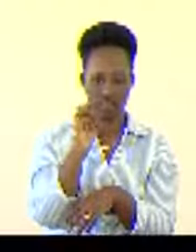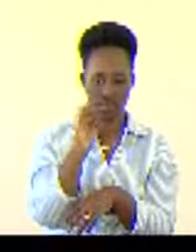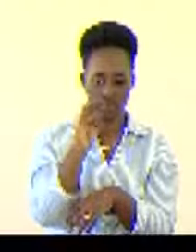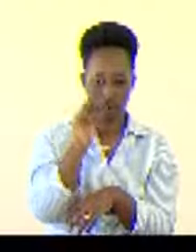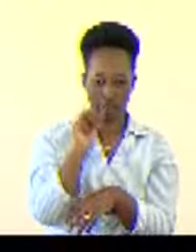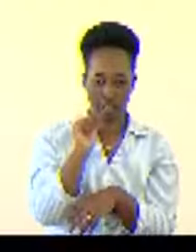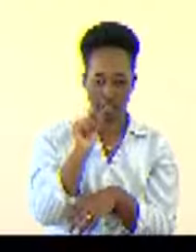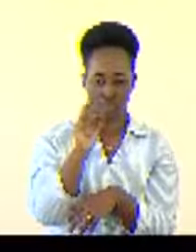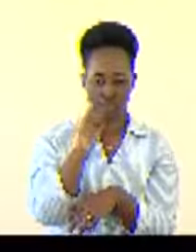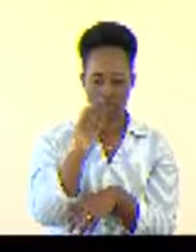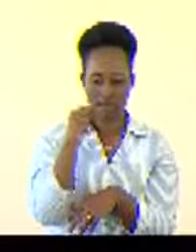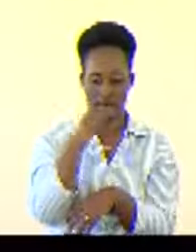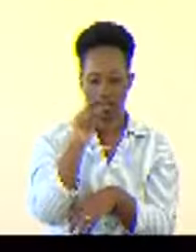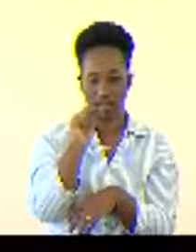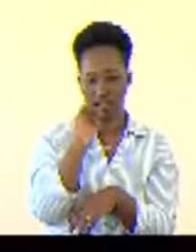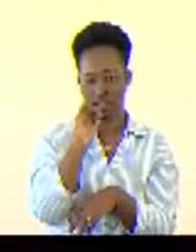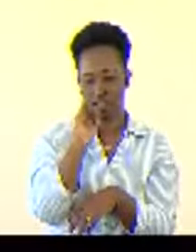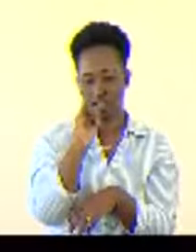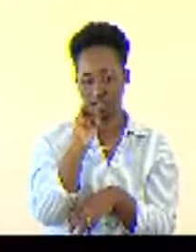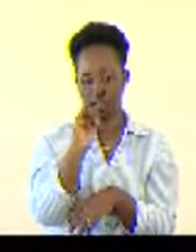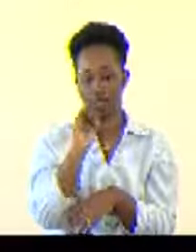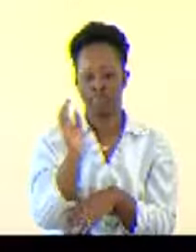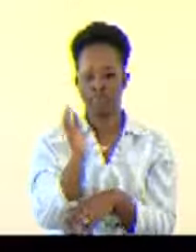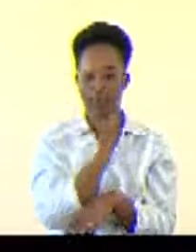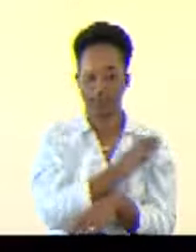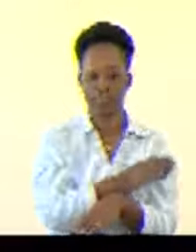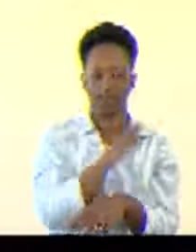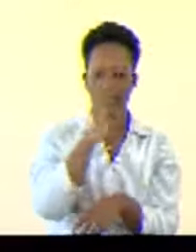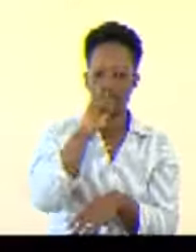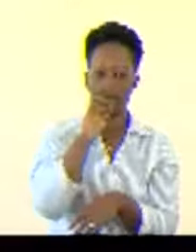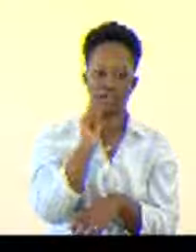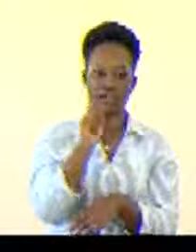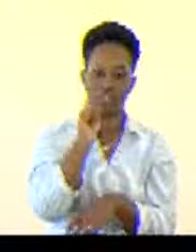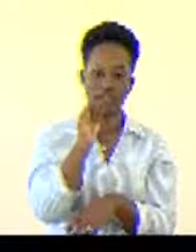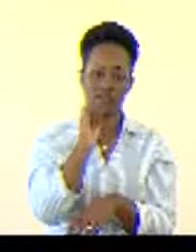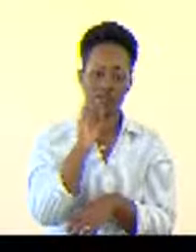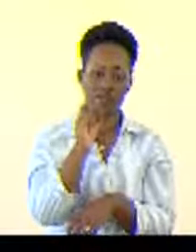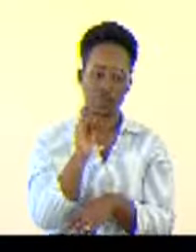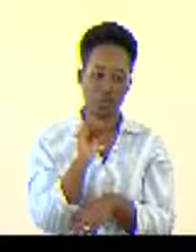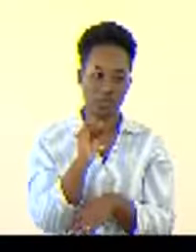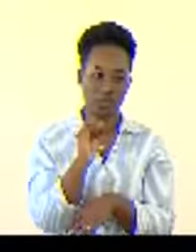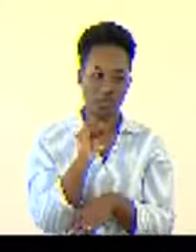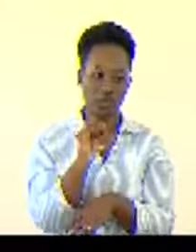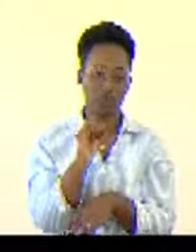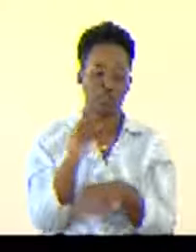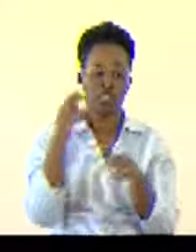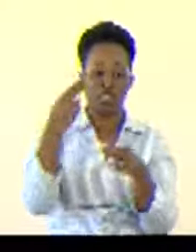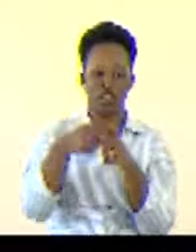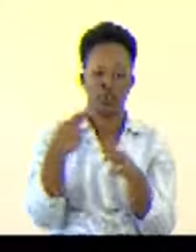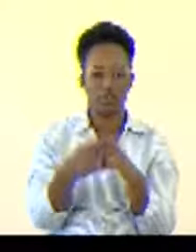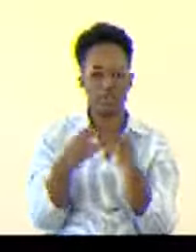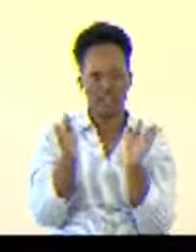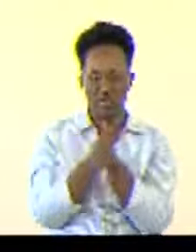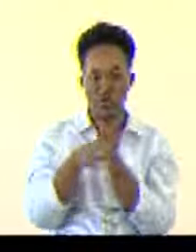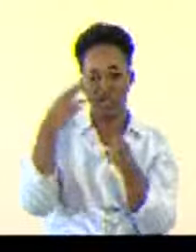The margin ratio. We call it gross profit. It can be gross